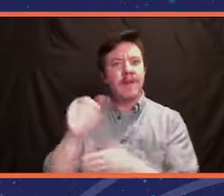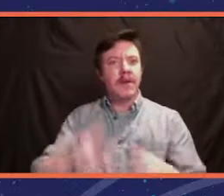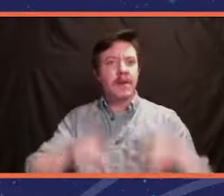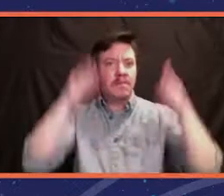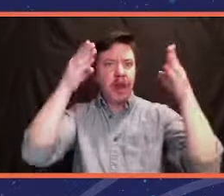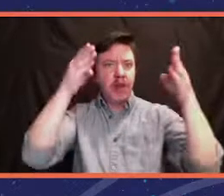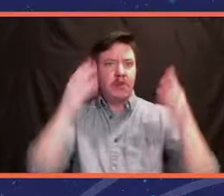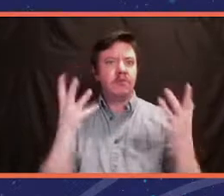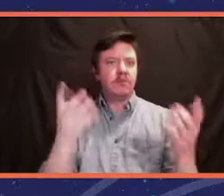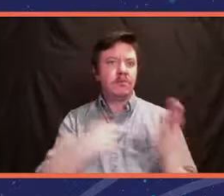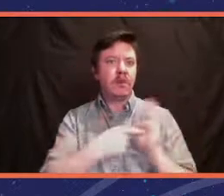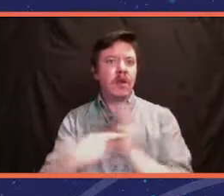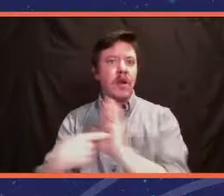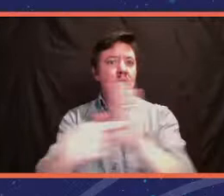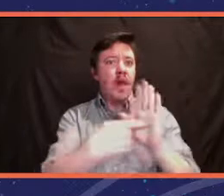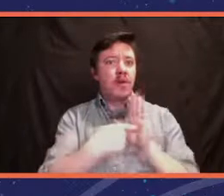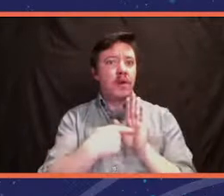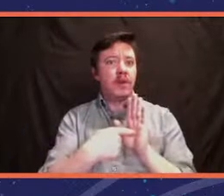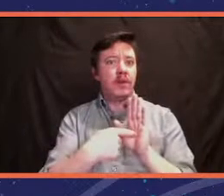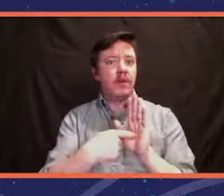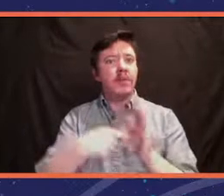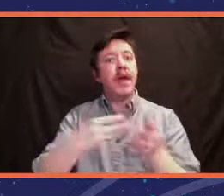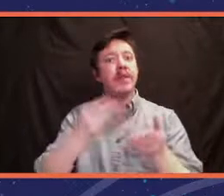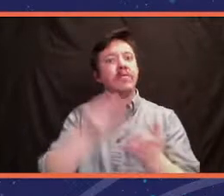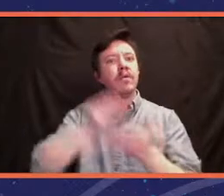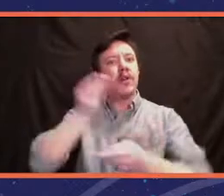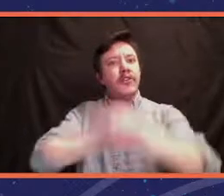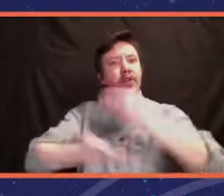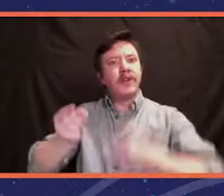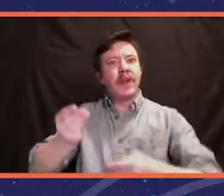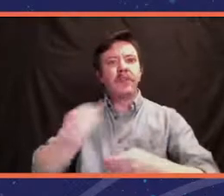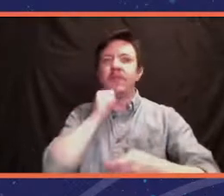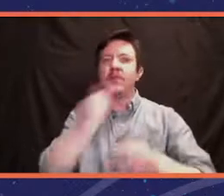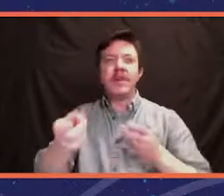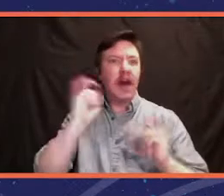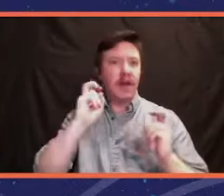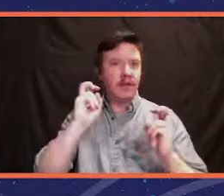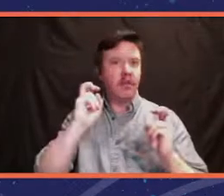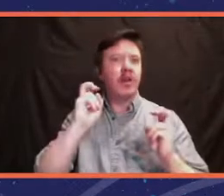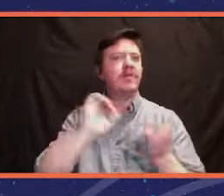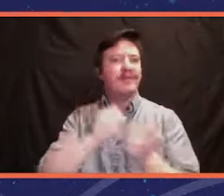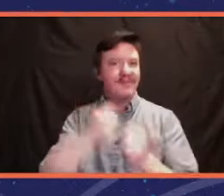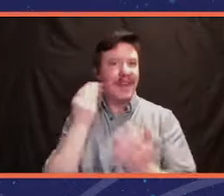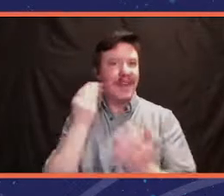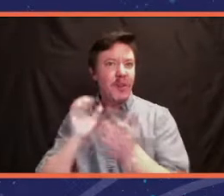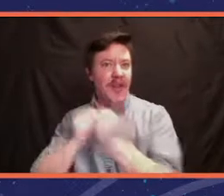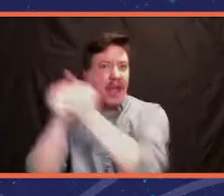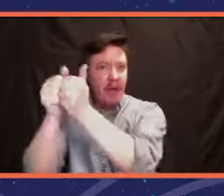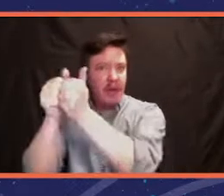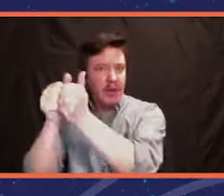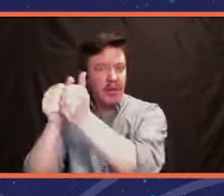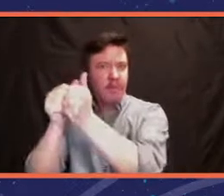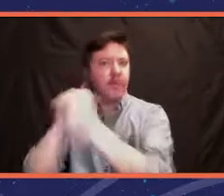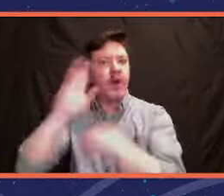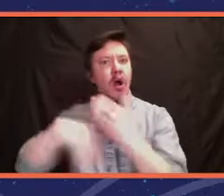a transaction that was not exploitive in the ways that capitalism exploits and turns transactions